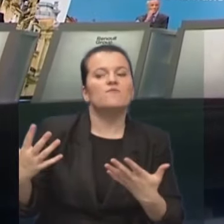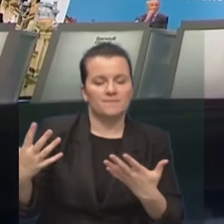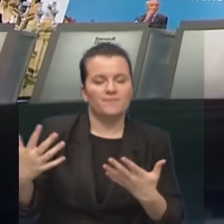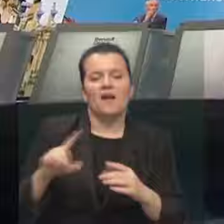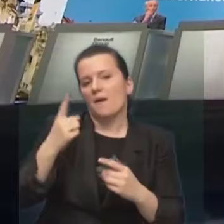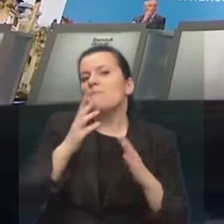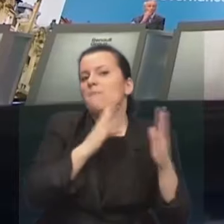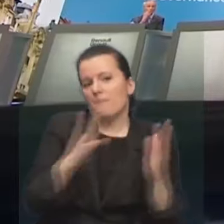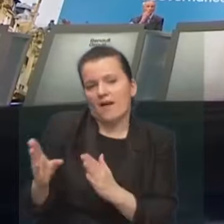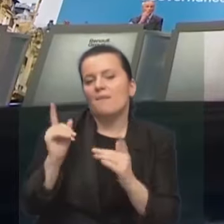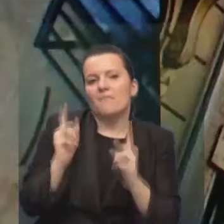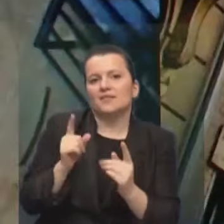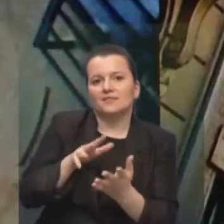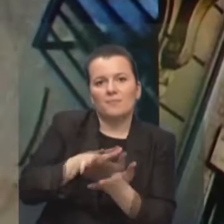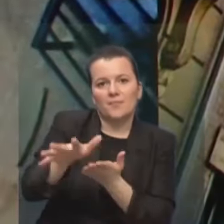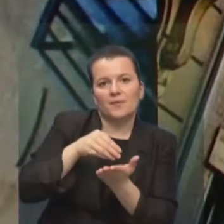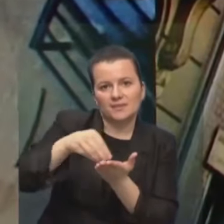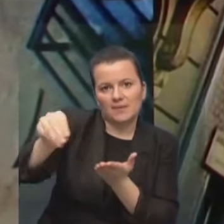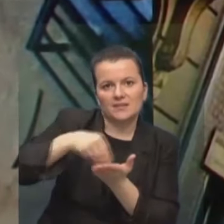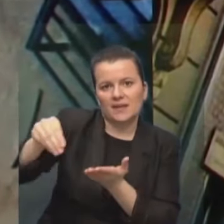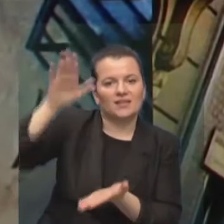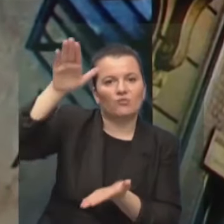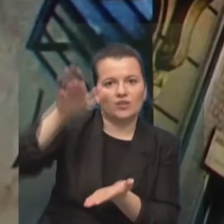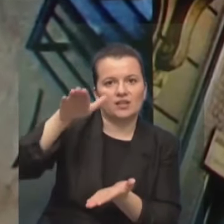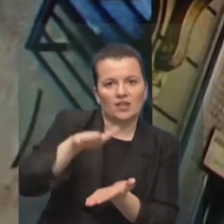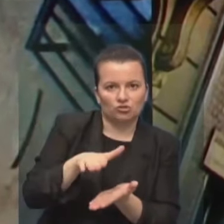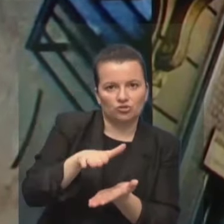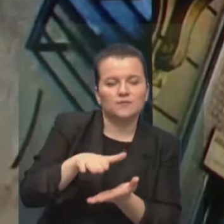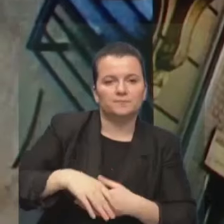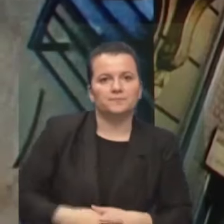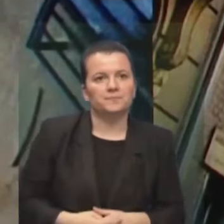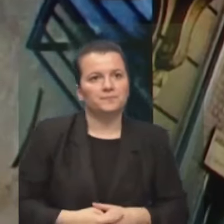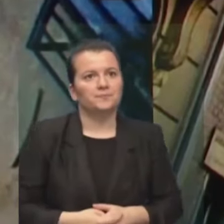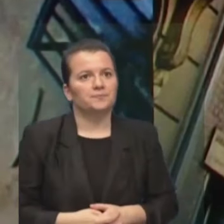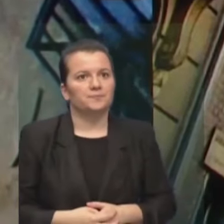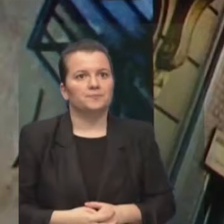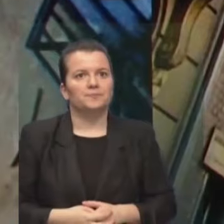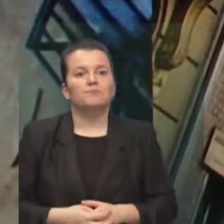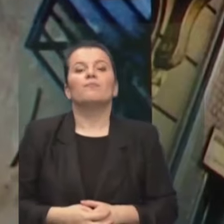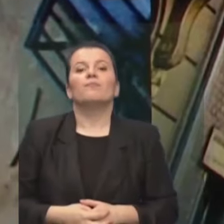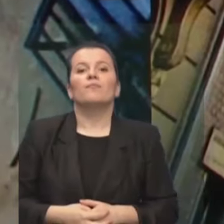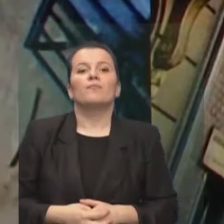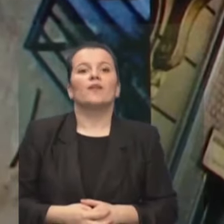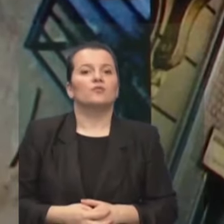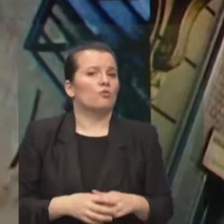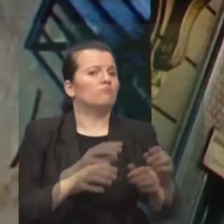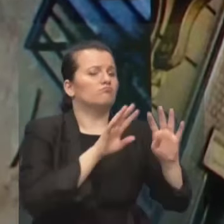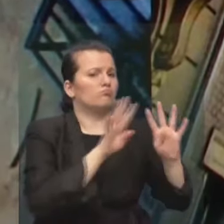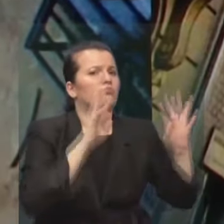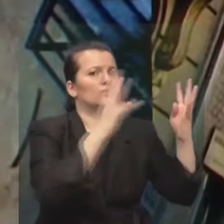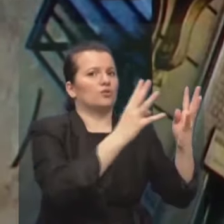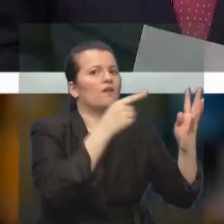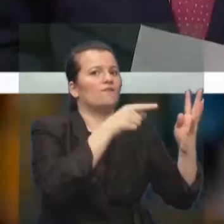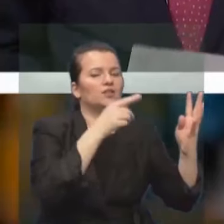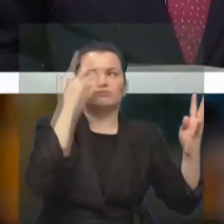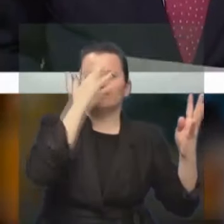a cost reduction plan that had been drawn up by the by top management, but indeed that had been considered by the board of directors as early as